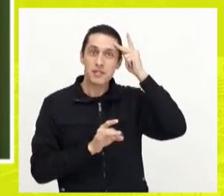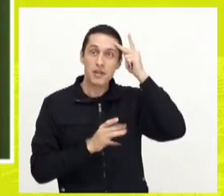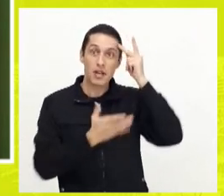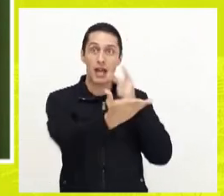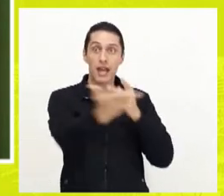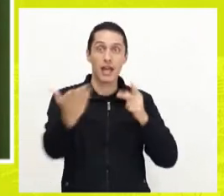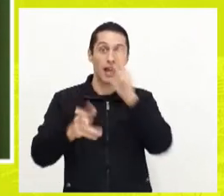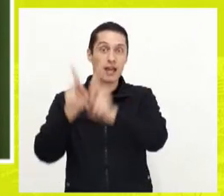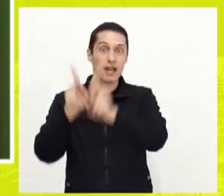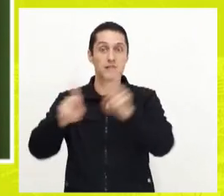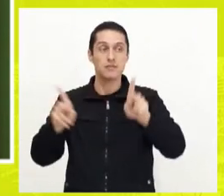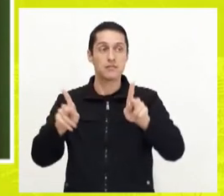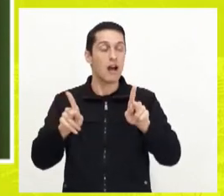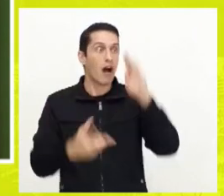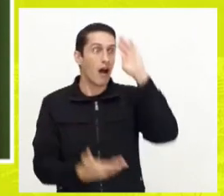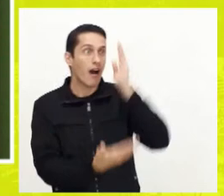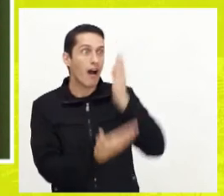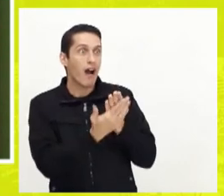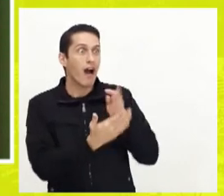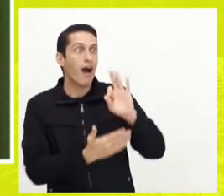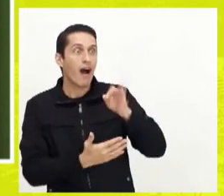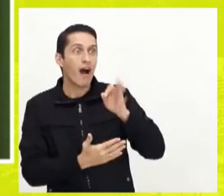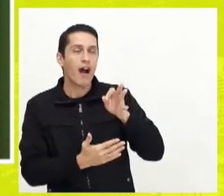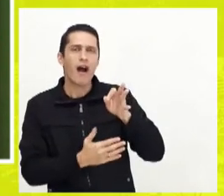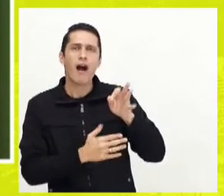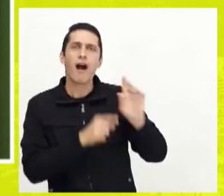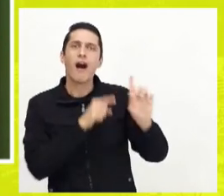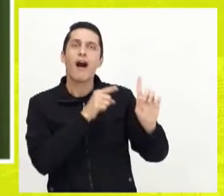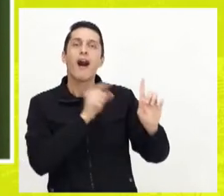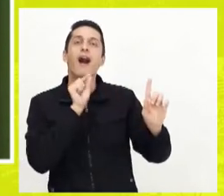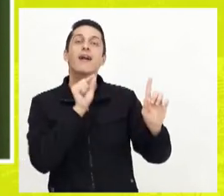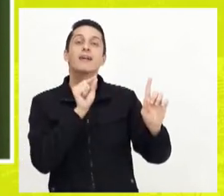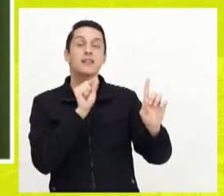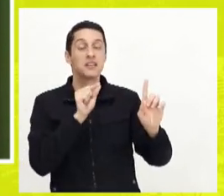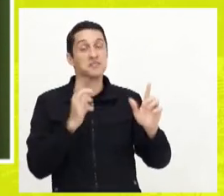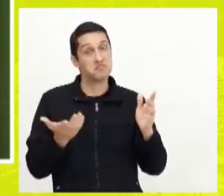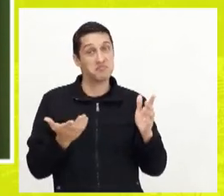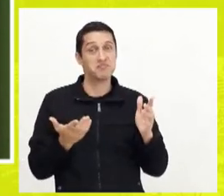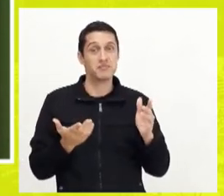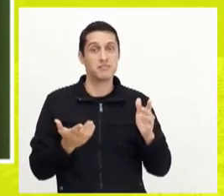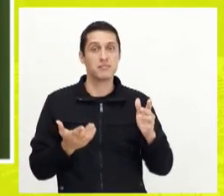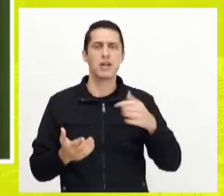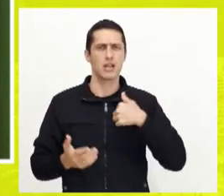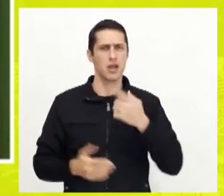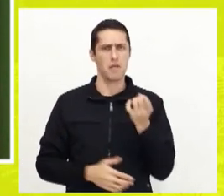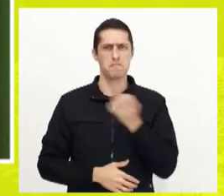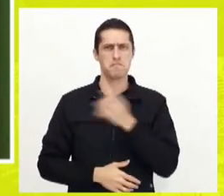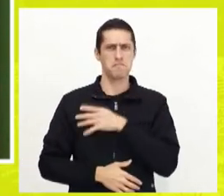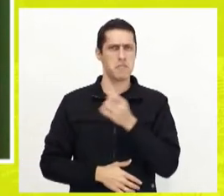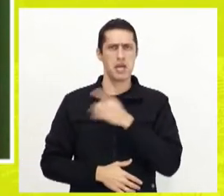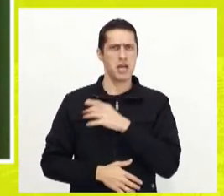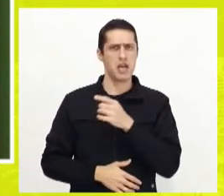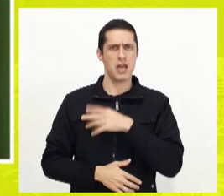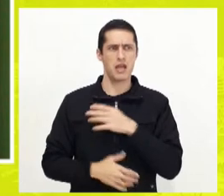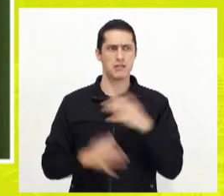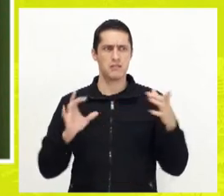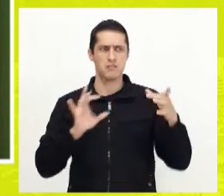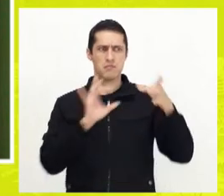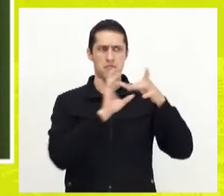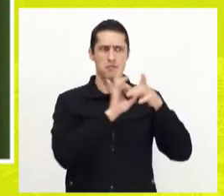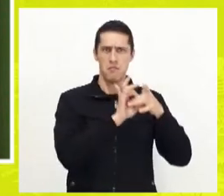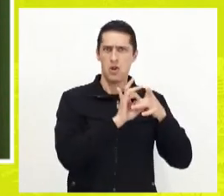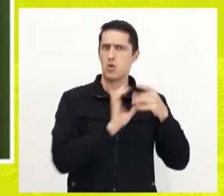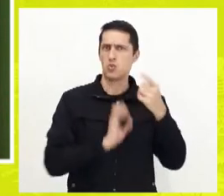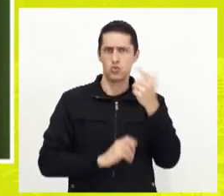the citizens listen to pay attention to i am not afraid to associate